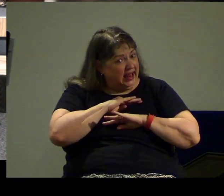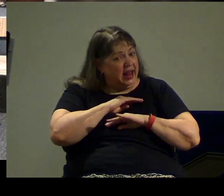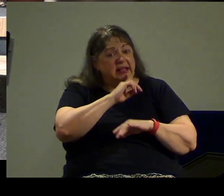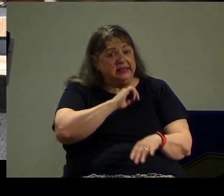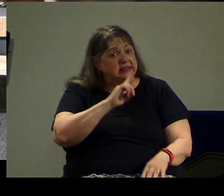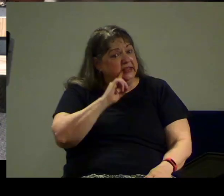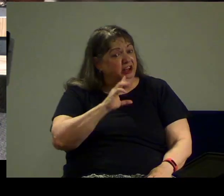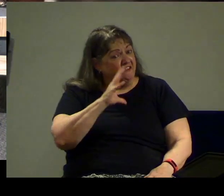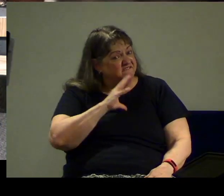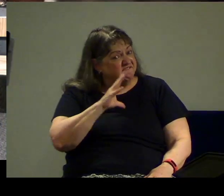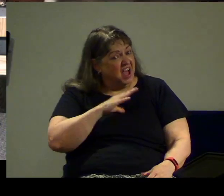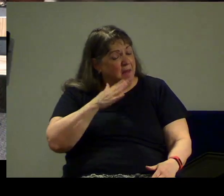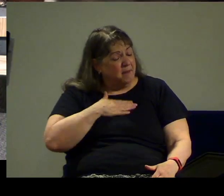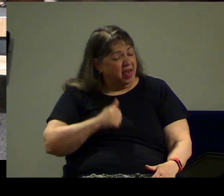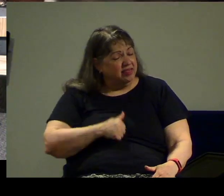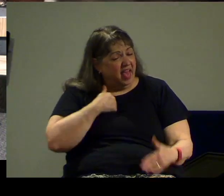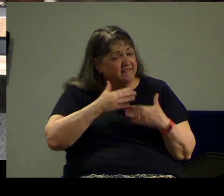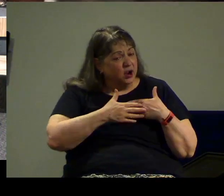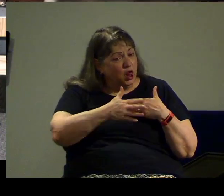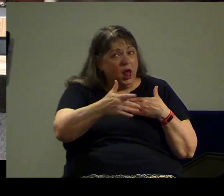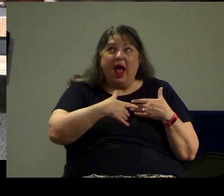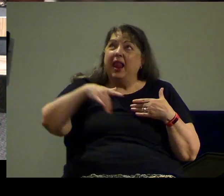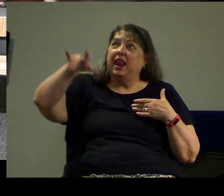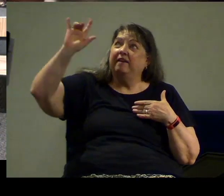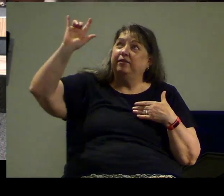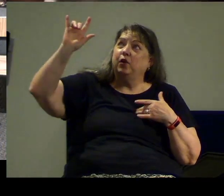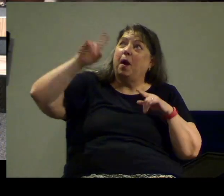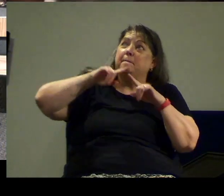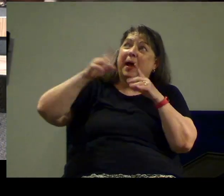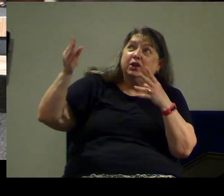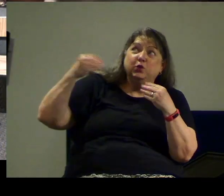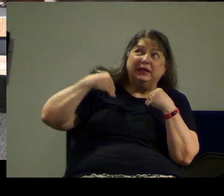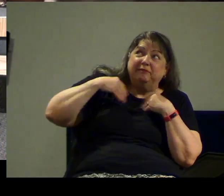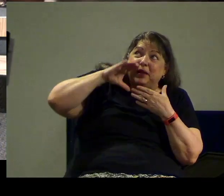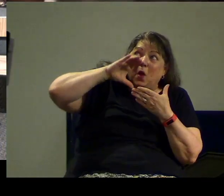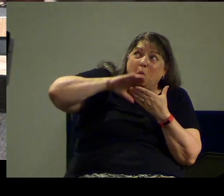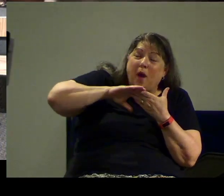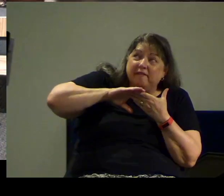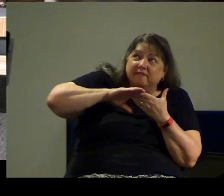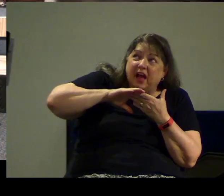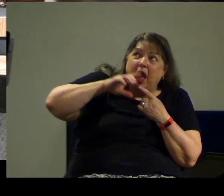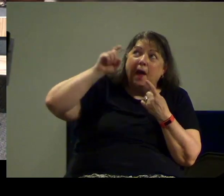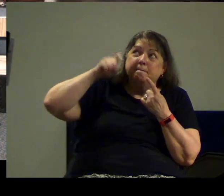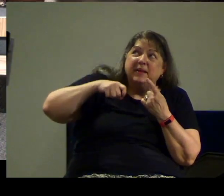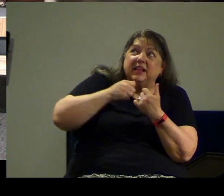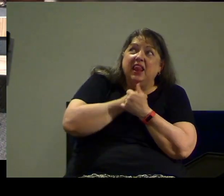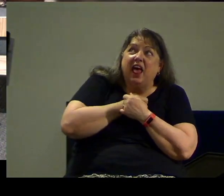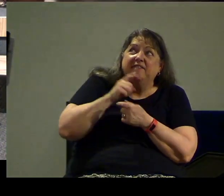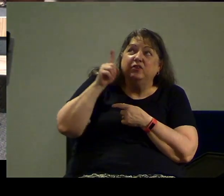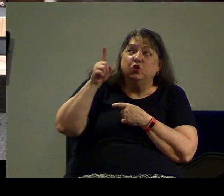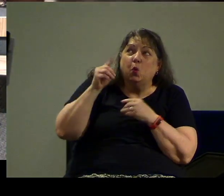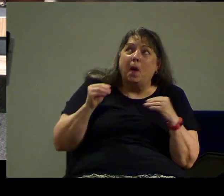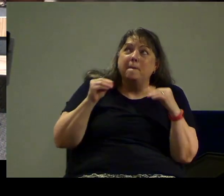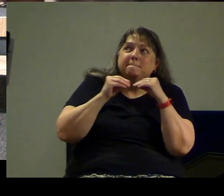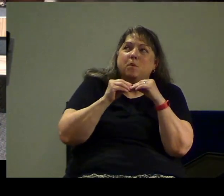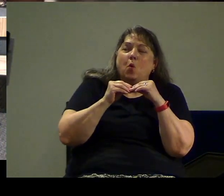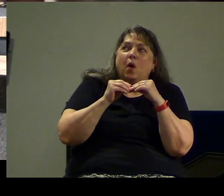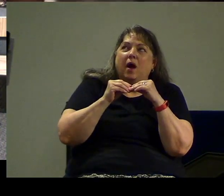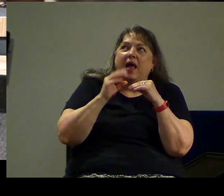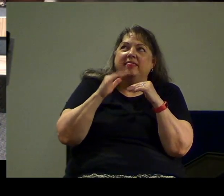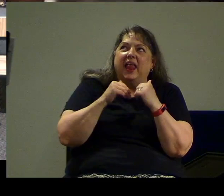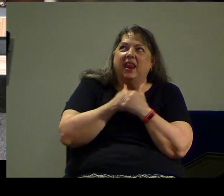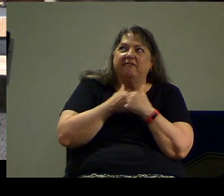all the days of my life. I love you. But if you give me a wife, she has to love you more than she loves